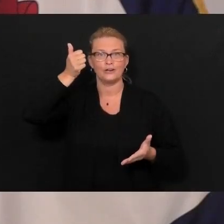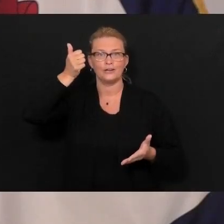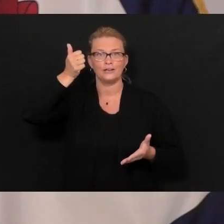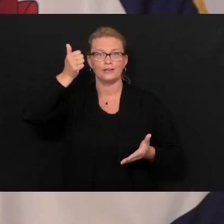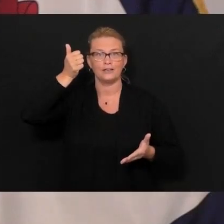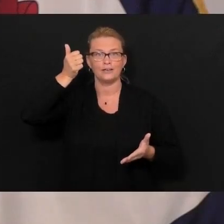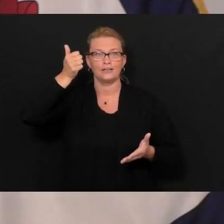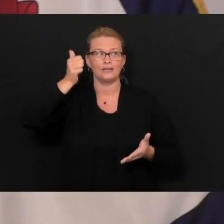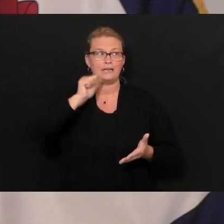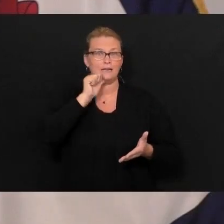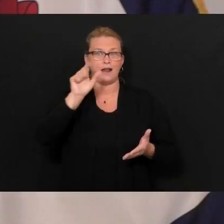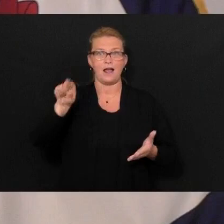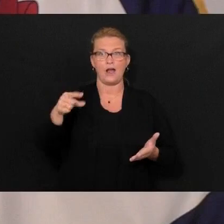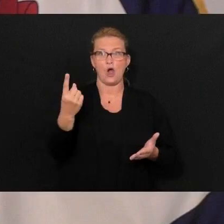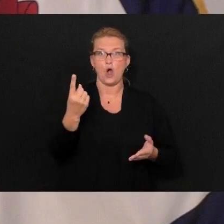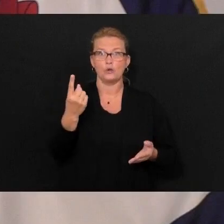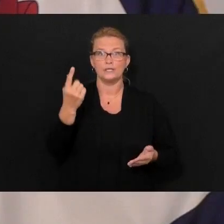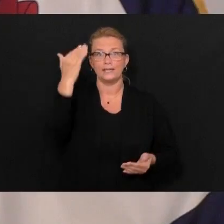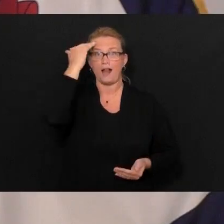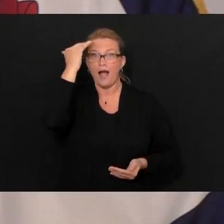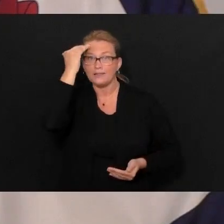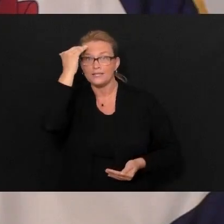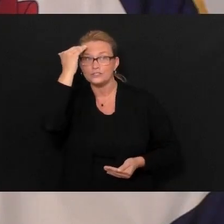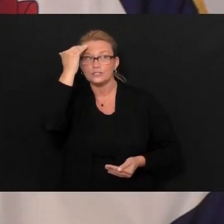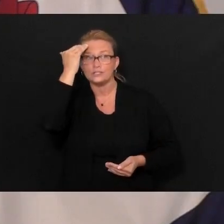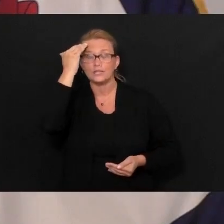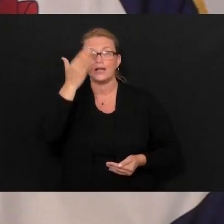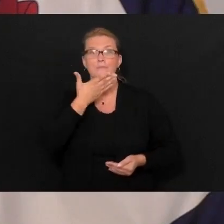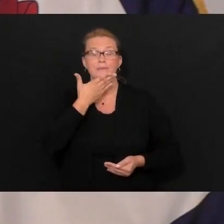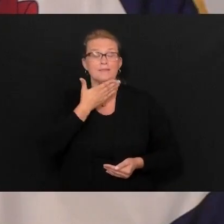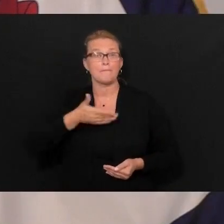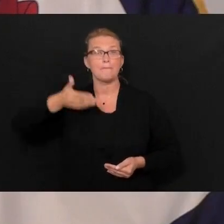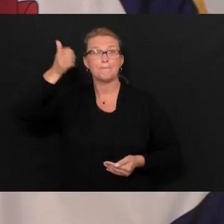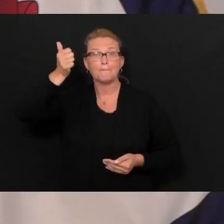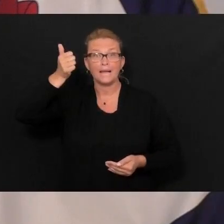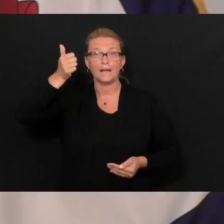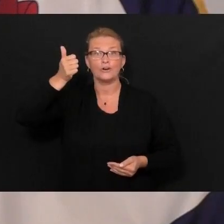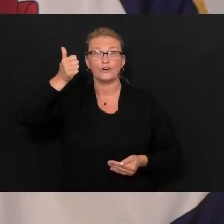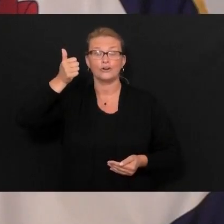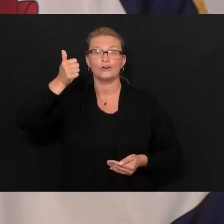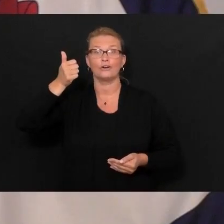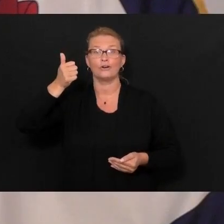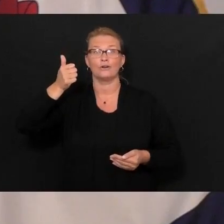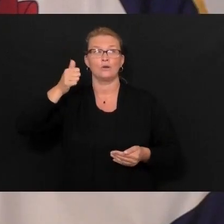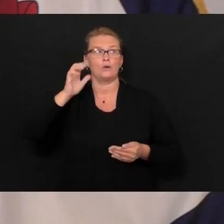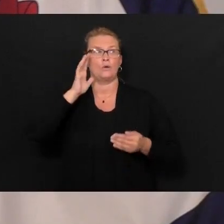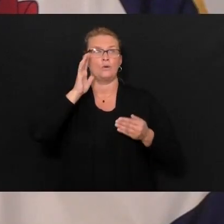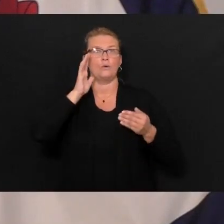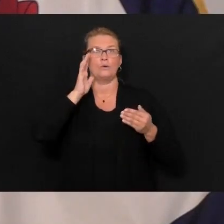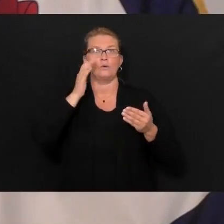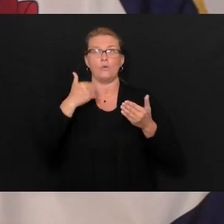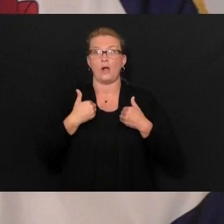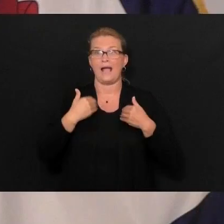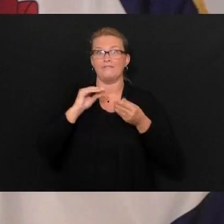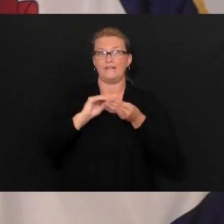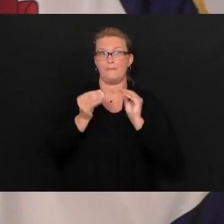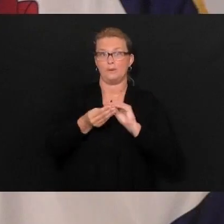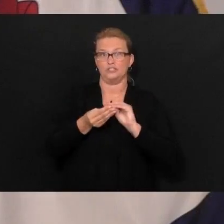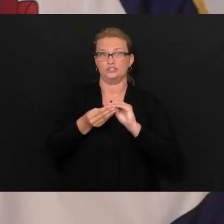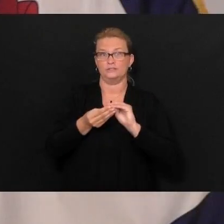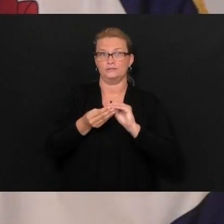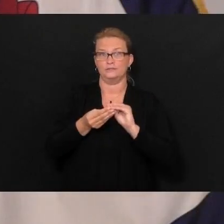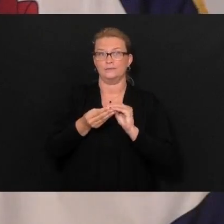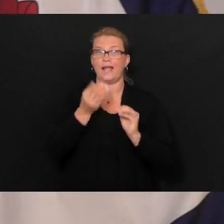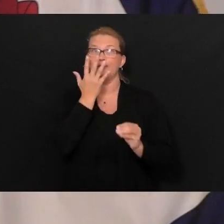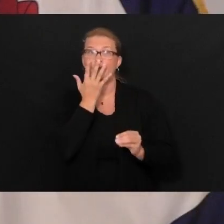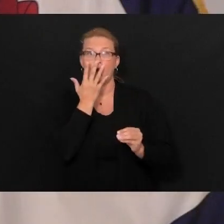that not only will be the knowledge, but the better will end up in the numbers, and the better the color will